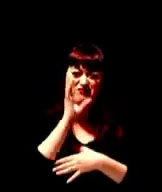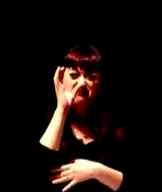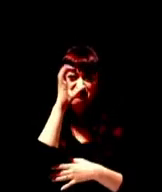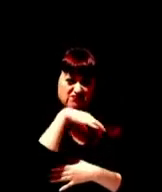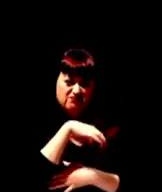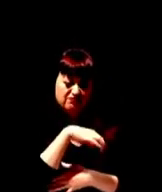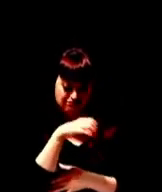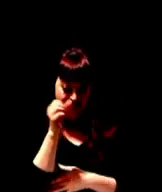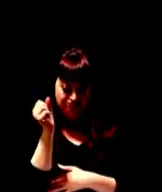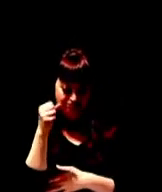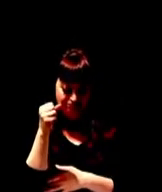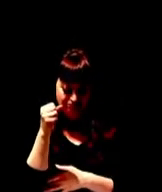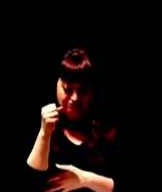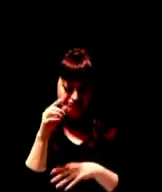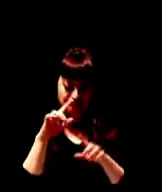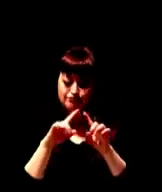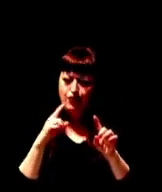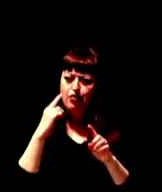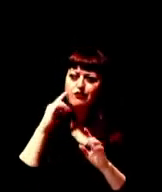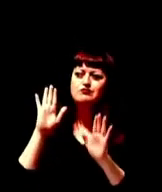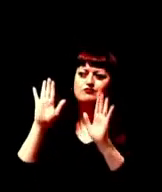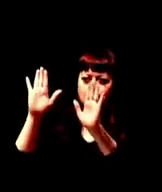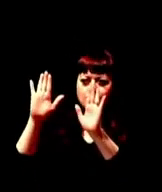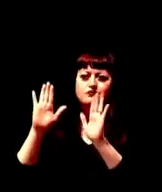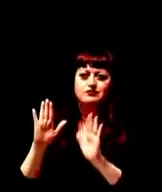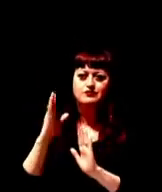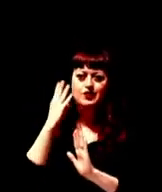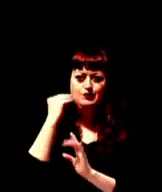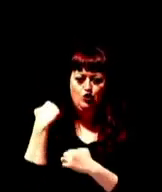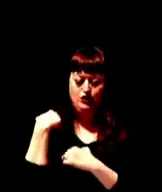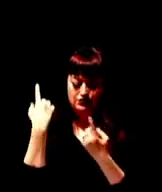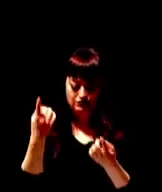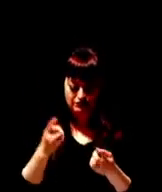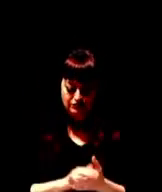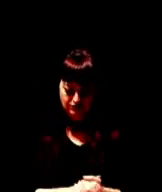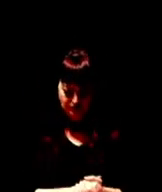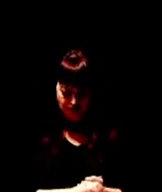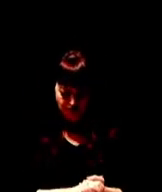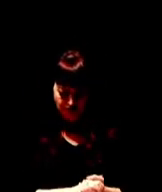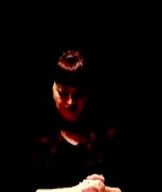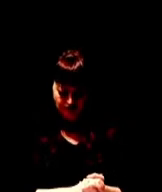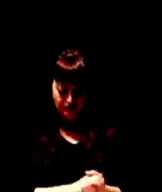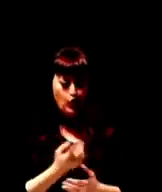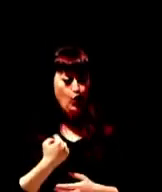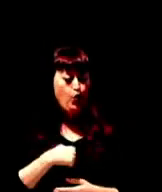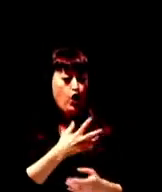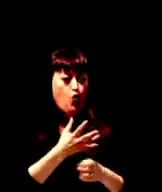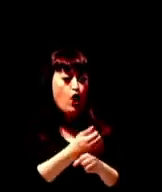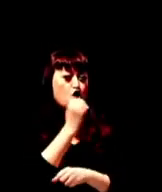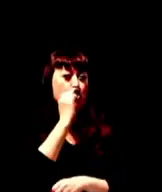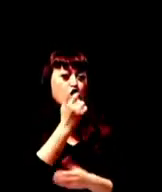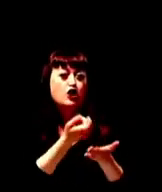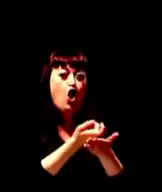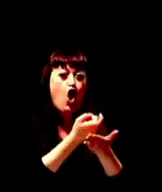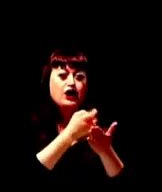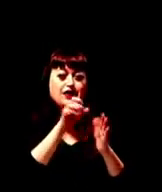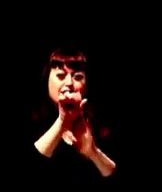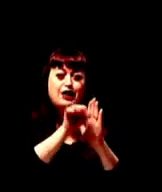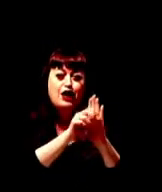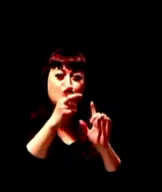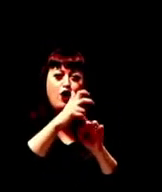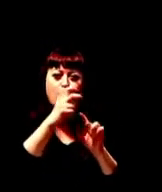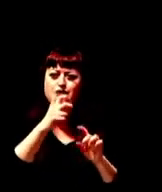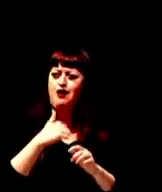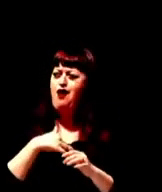an exceptional high school experience. We won a girls' hockey state championship, put on a fabulous sword